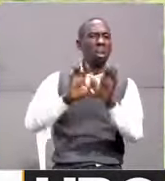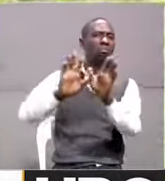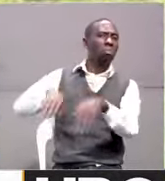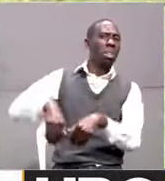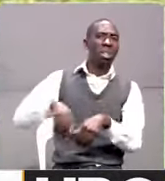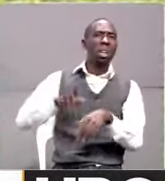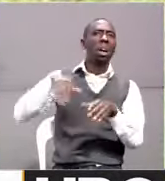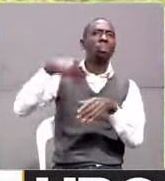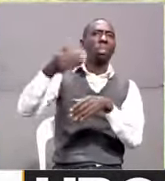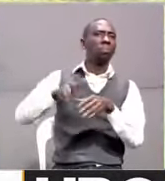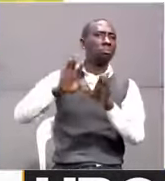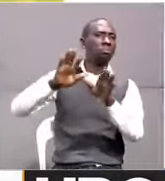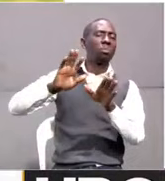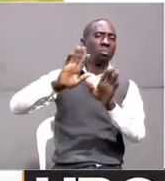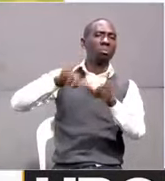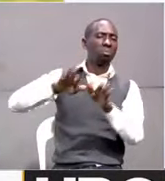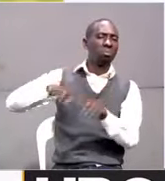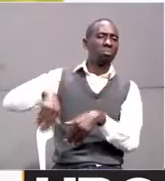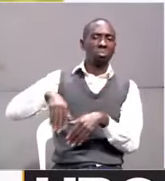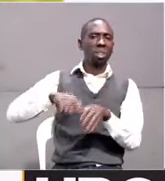That will come later. That will come later.